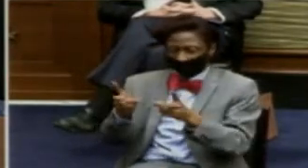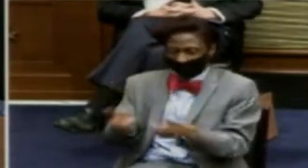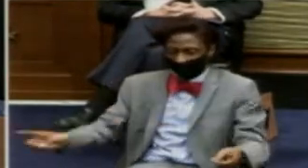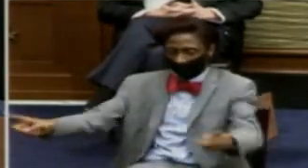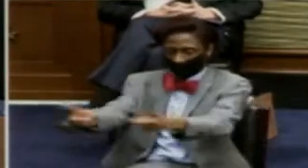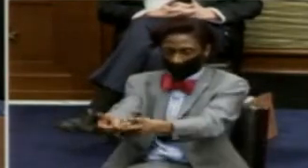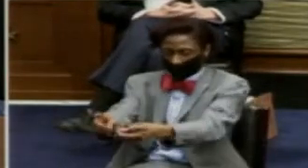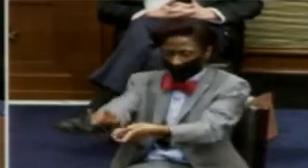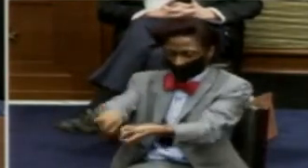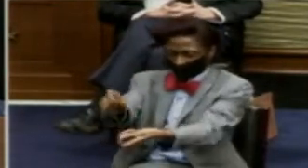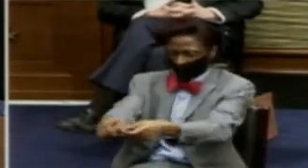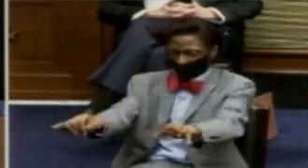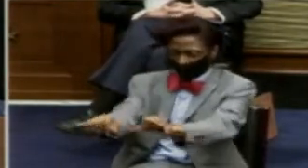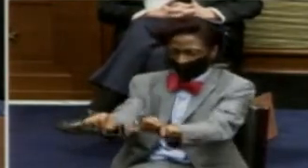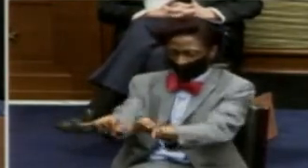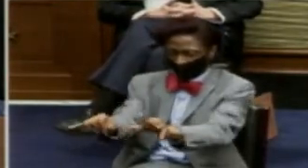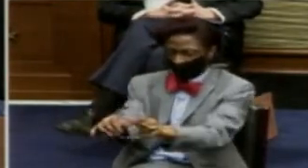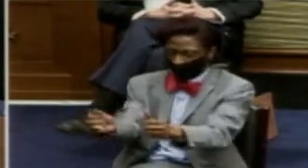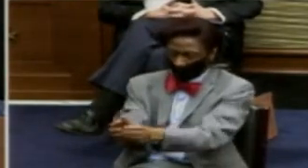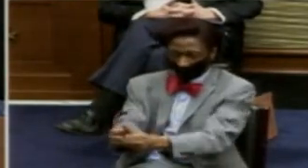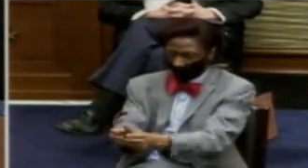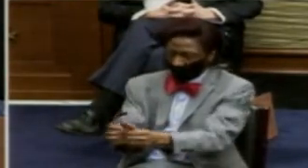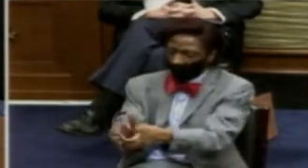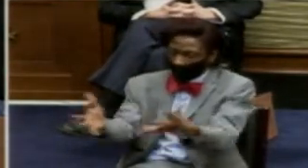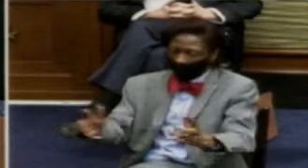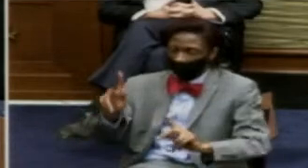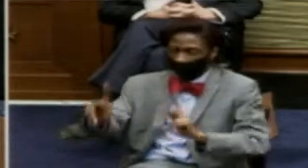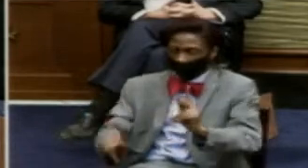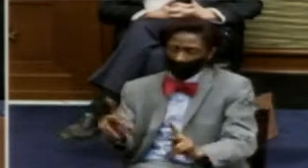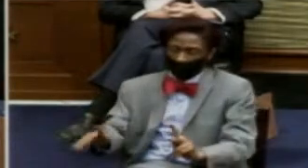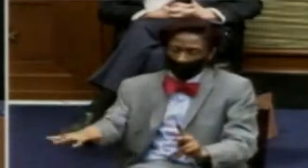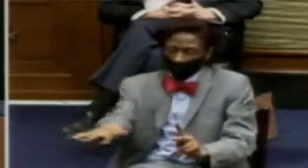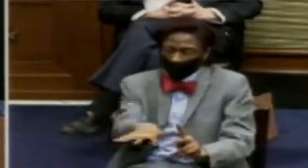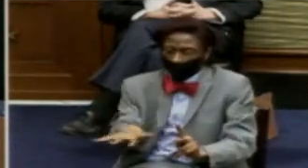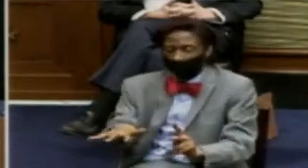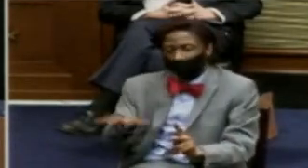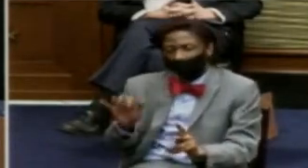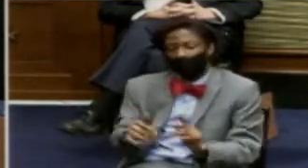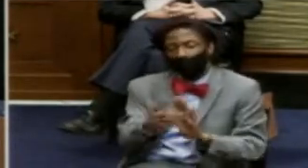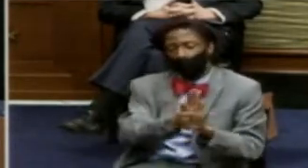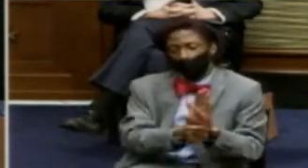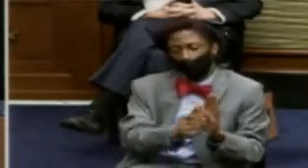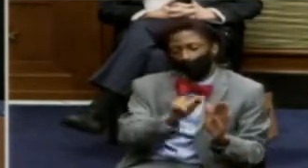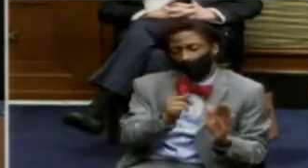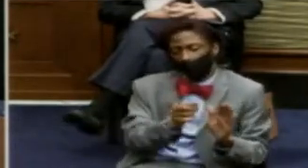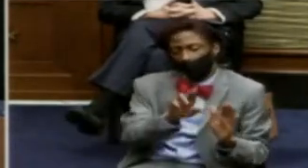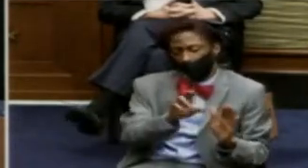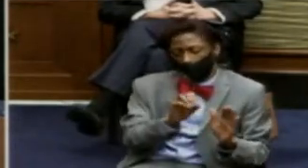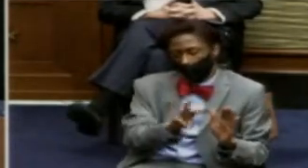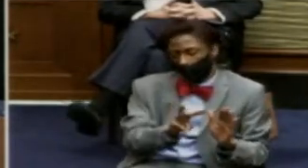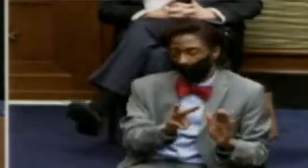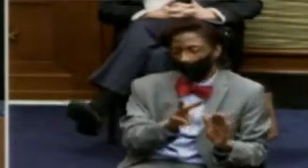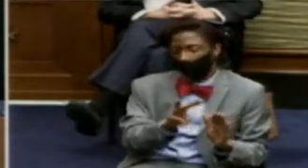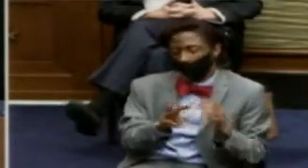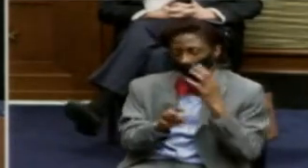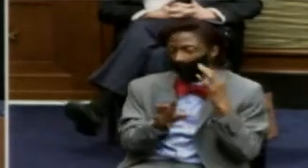size with a significant population, and that's a view that Attorney General Robert Kennedy also